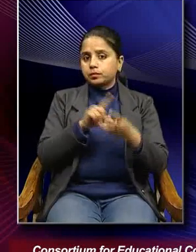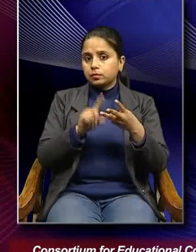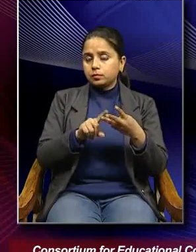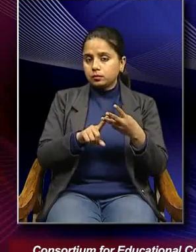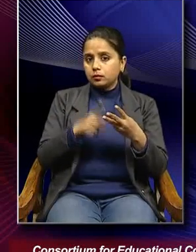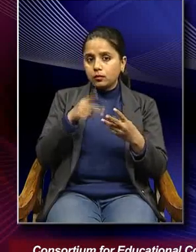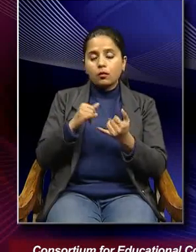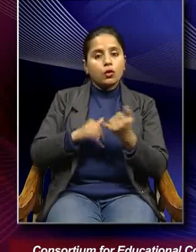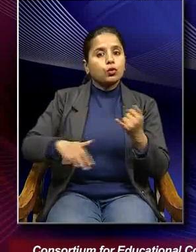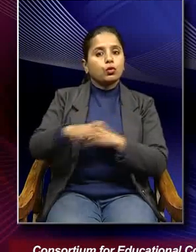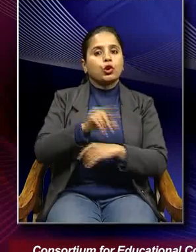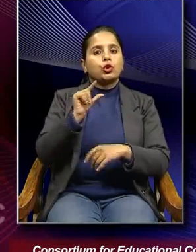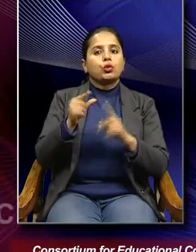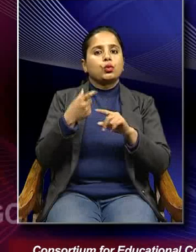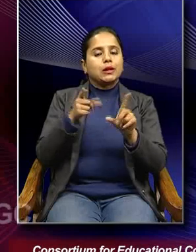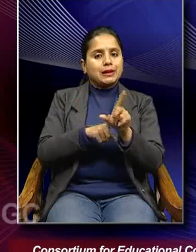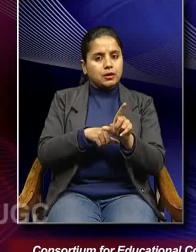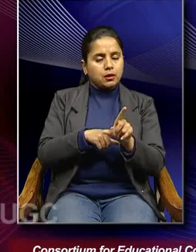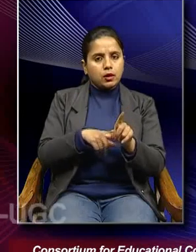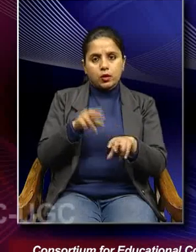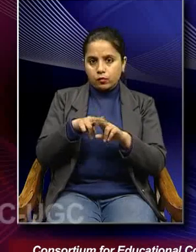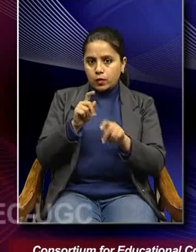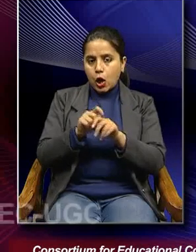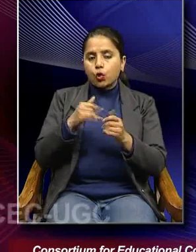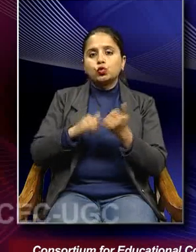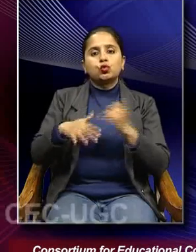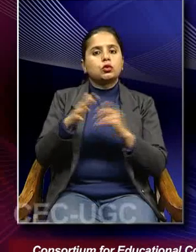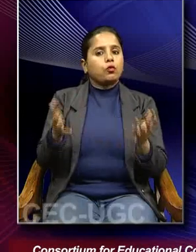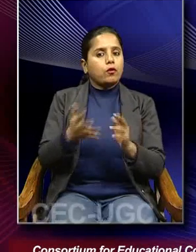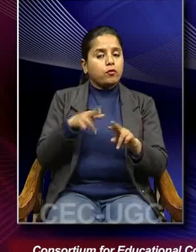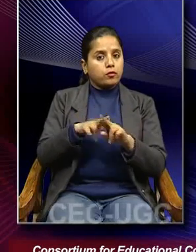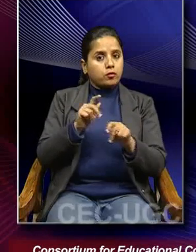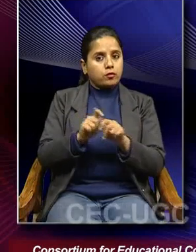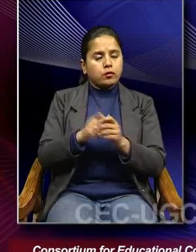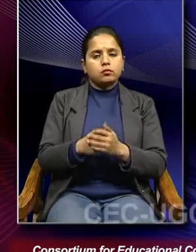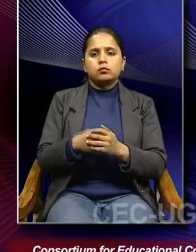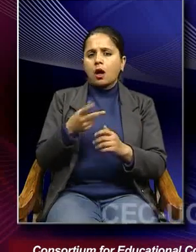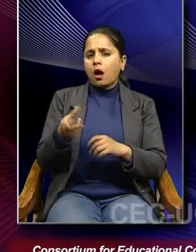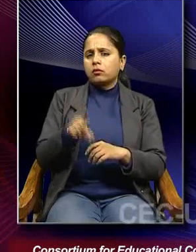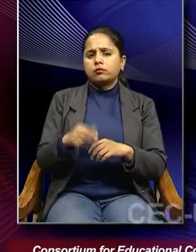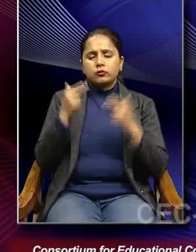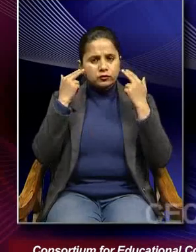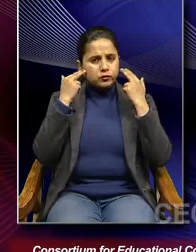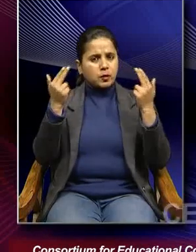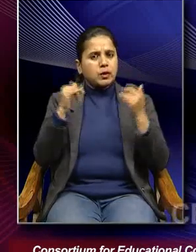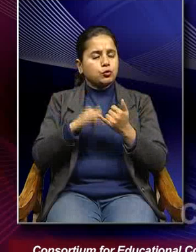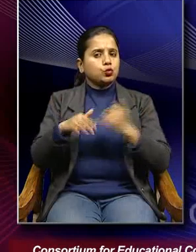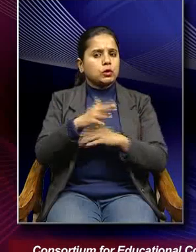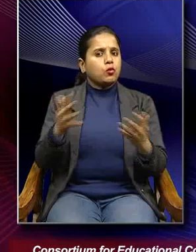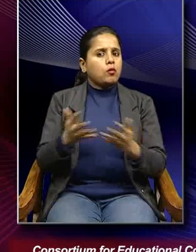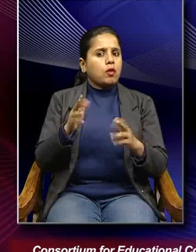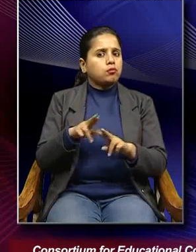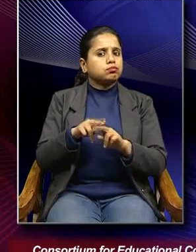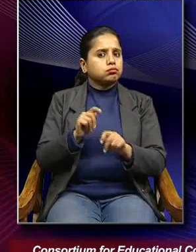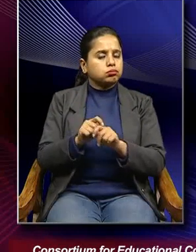of social utility function or the social welfare function is again a very popular social welfare function,